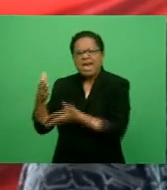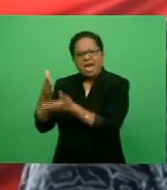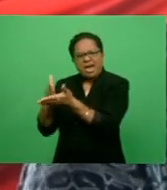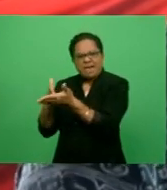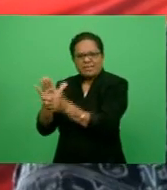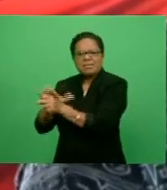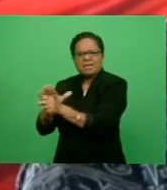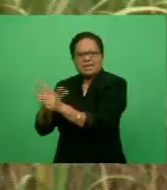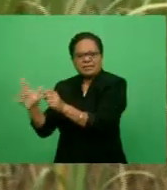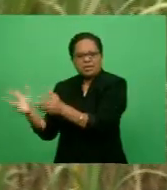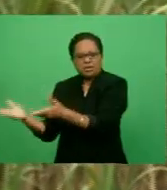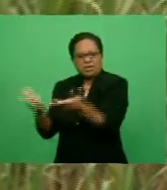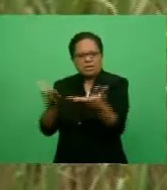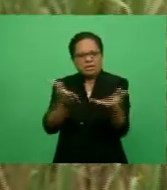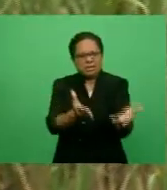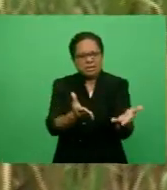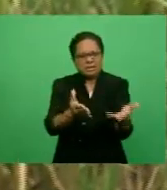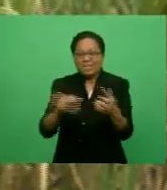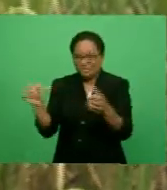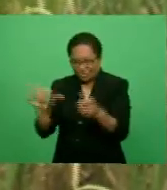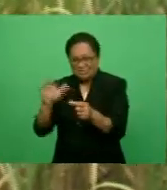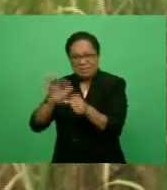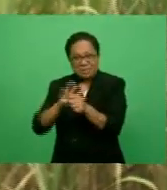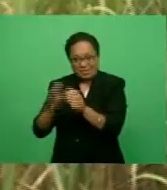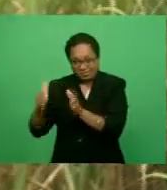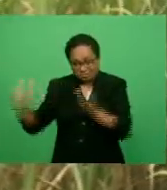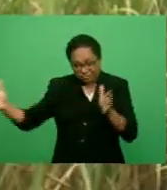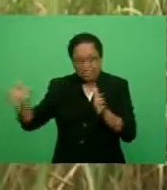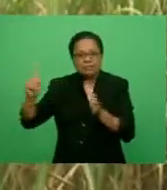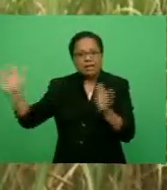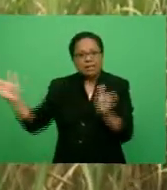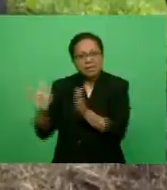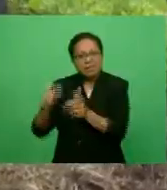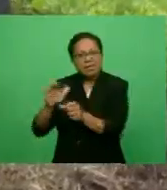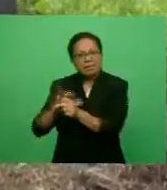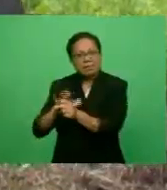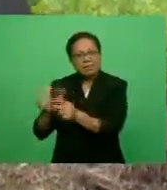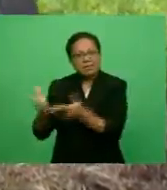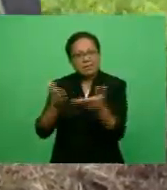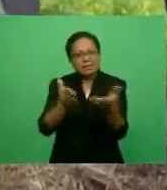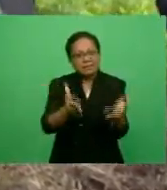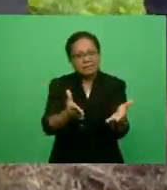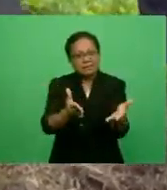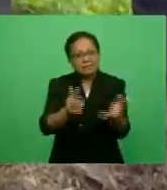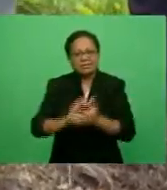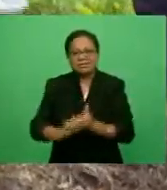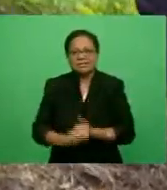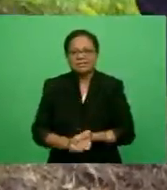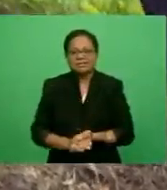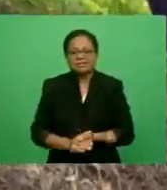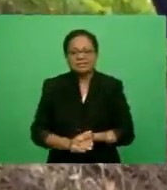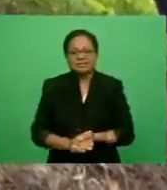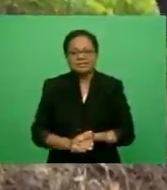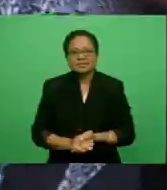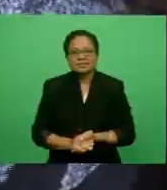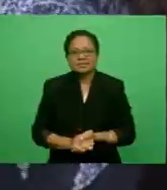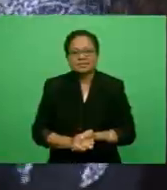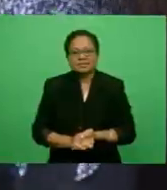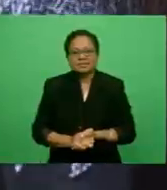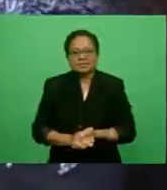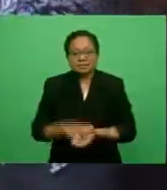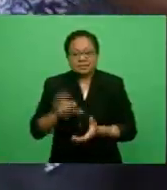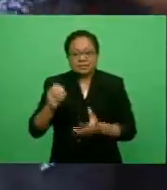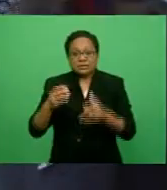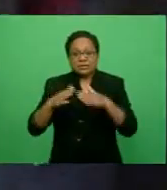40 tons per acre. We are operating at about 16 tons per acre. And in that manner, you can work it out,